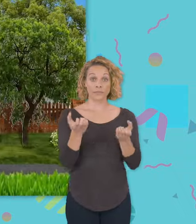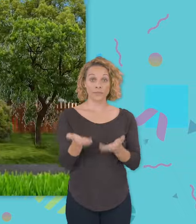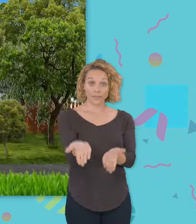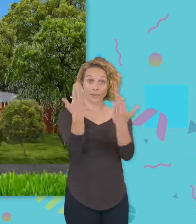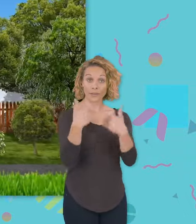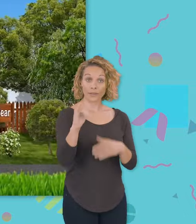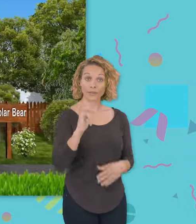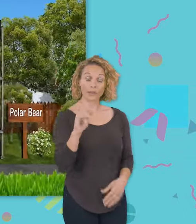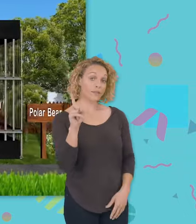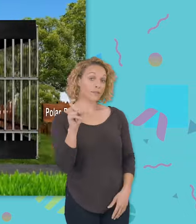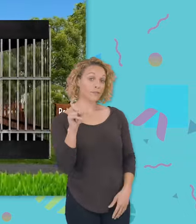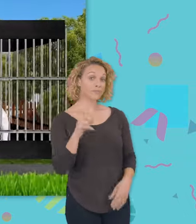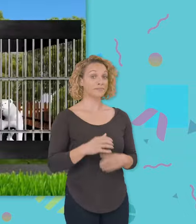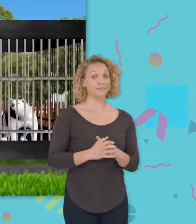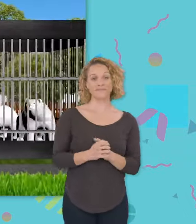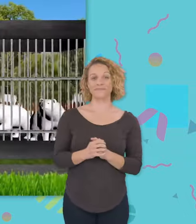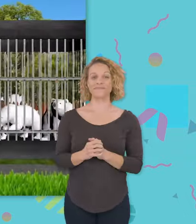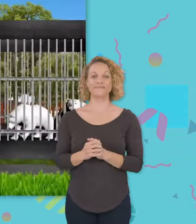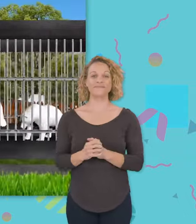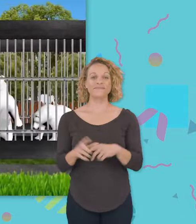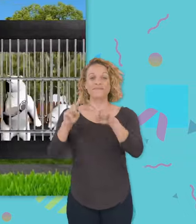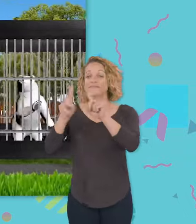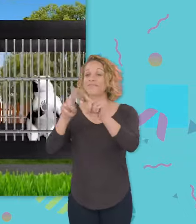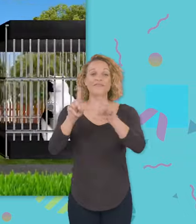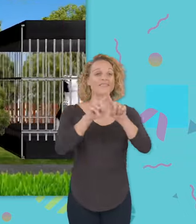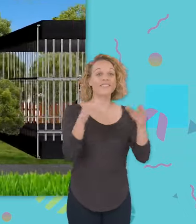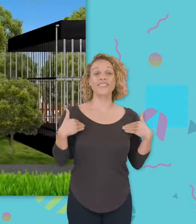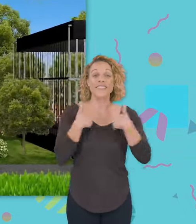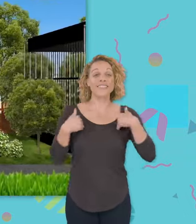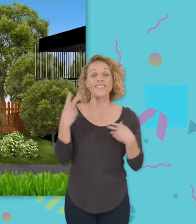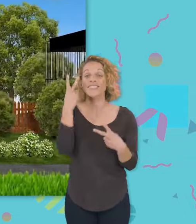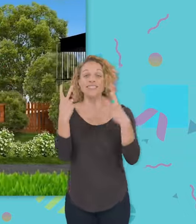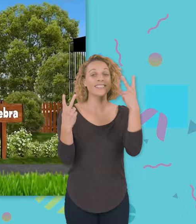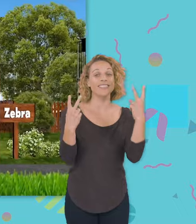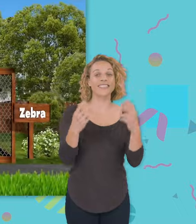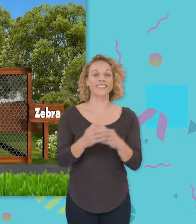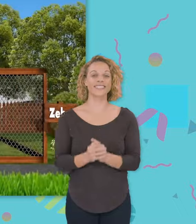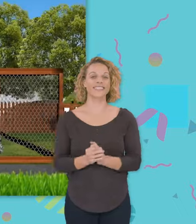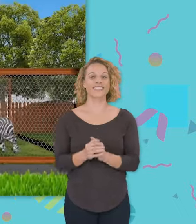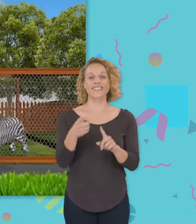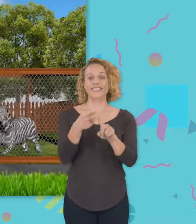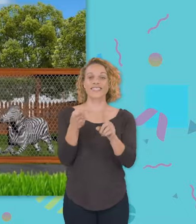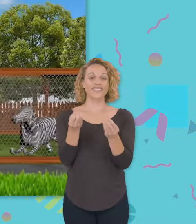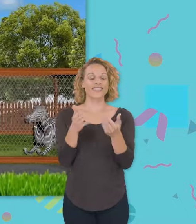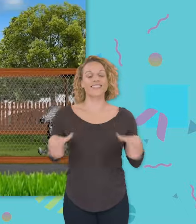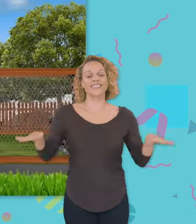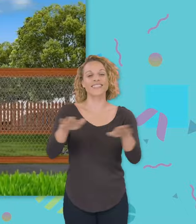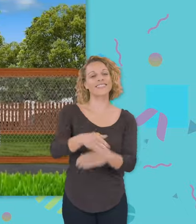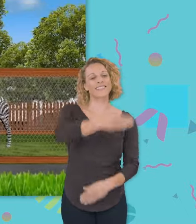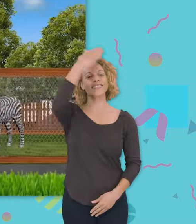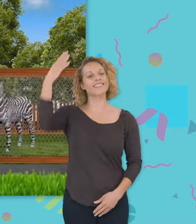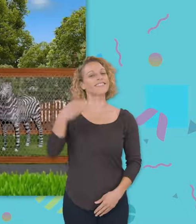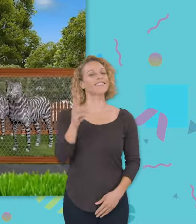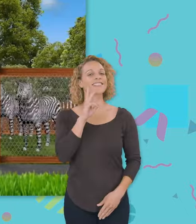Would you like to come too? So many animals to see, from the land,